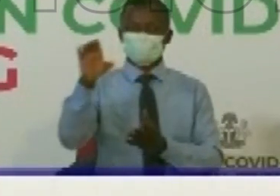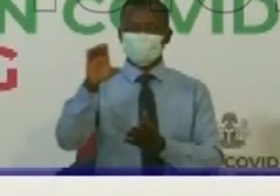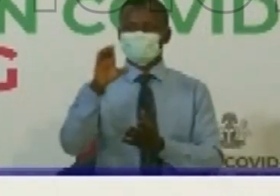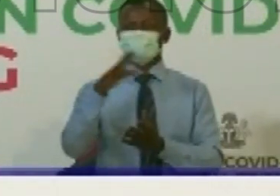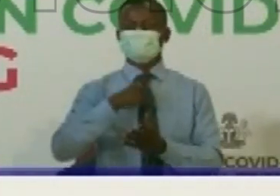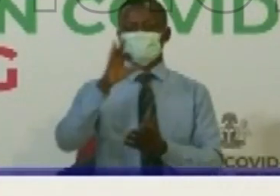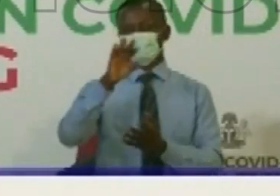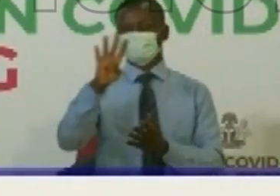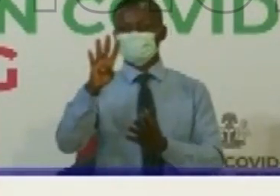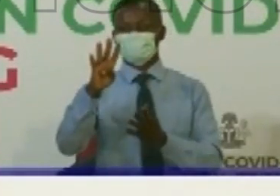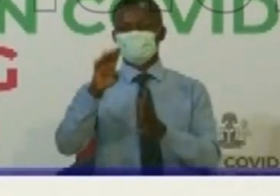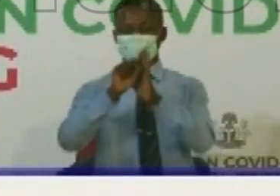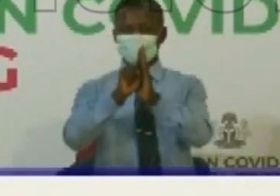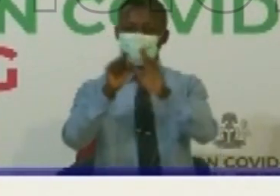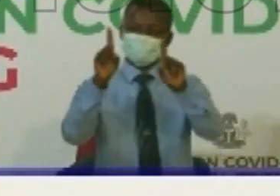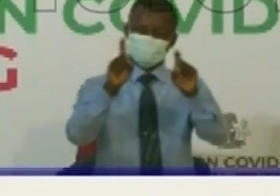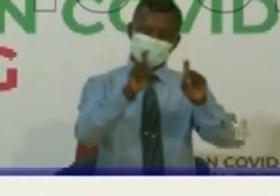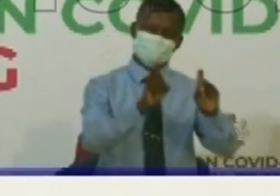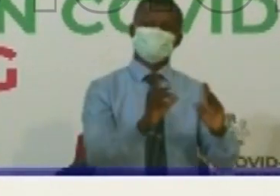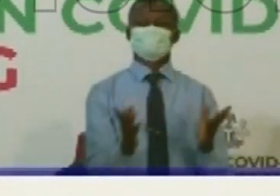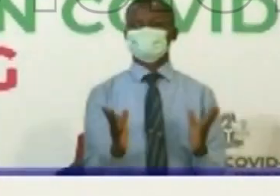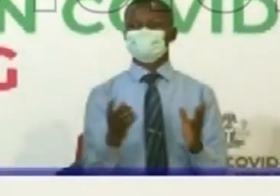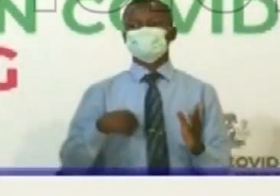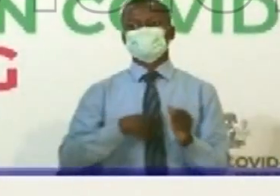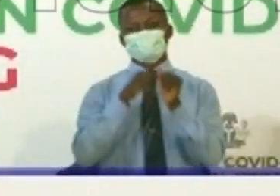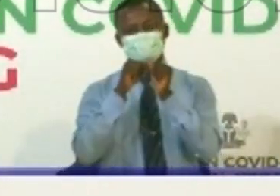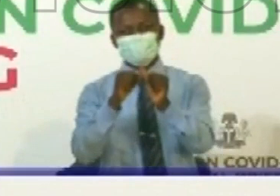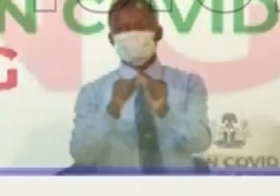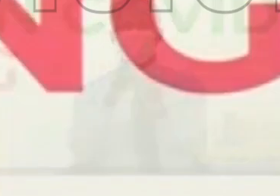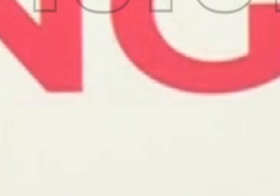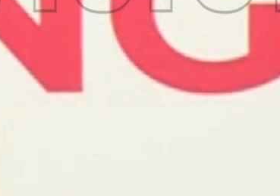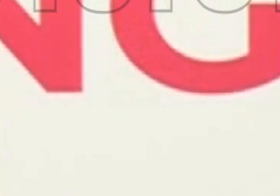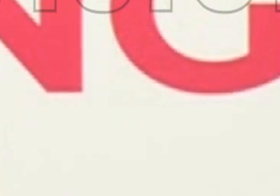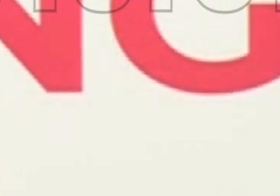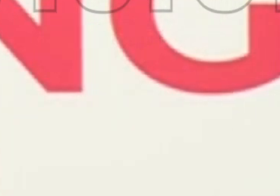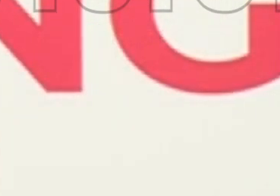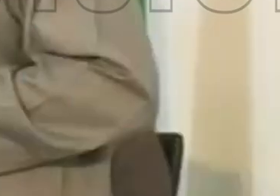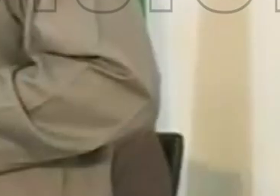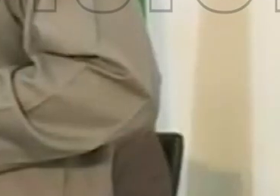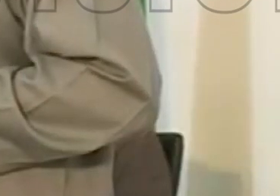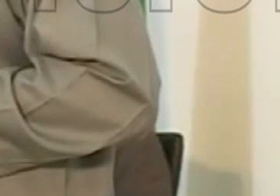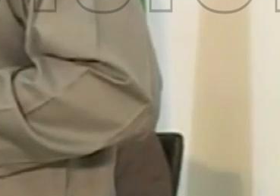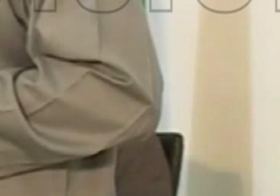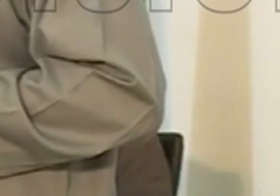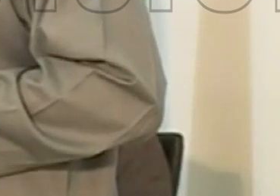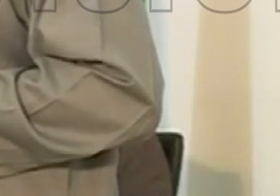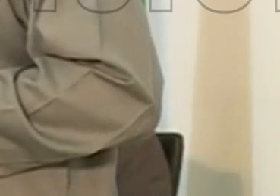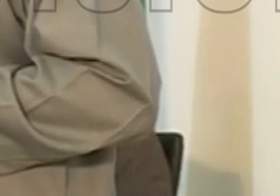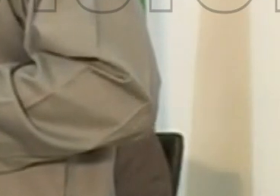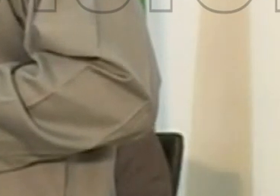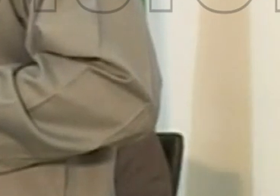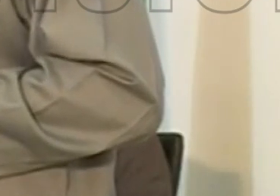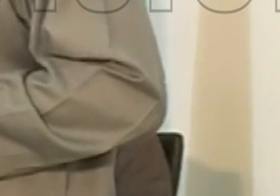2,494 samples tested. We continue to record low positivity rate, even as the number of